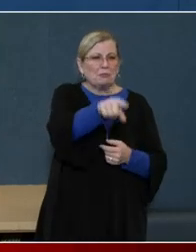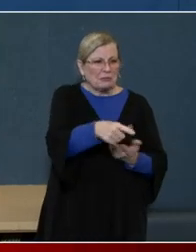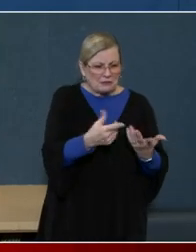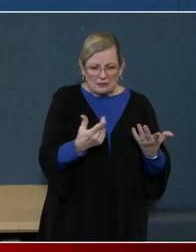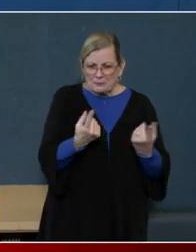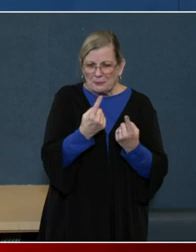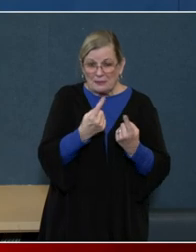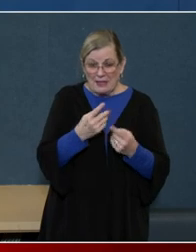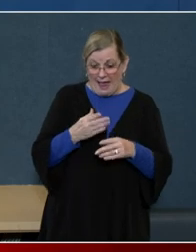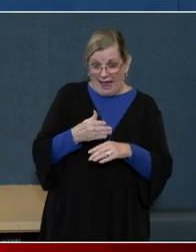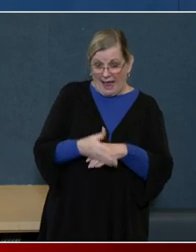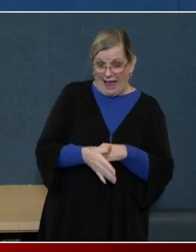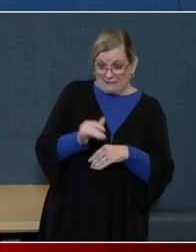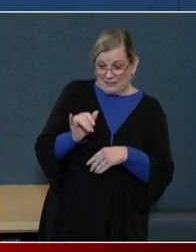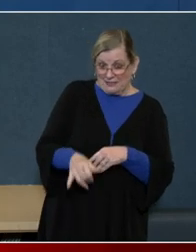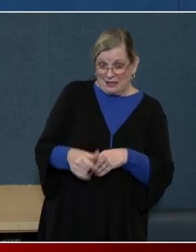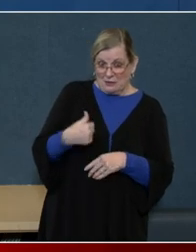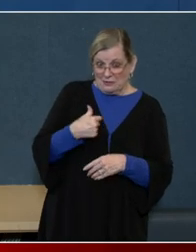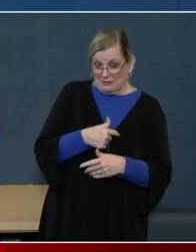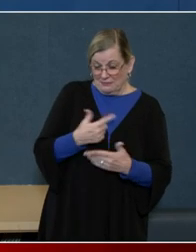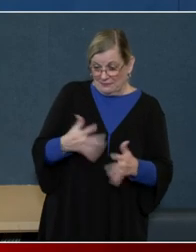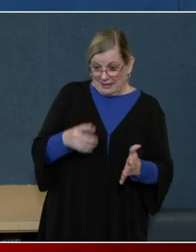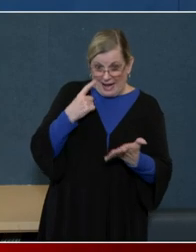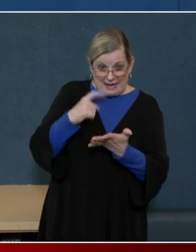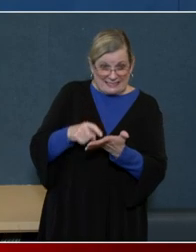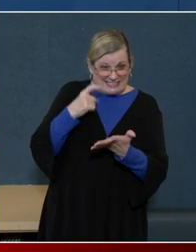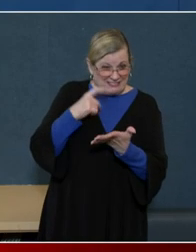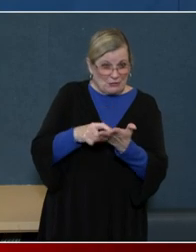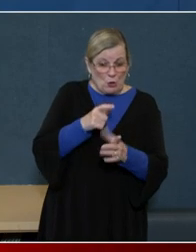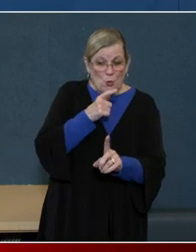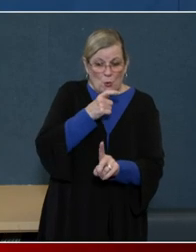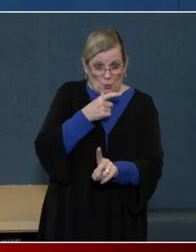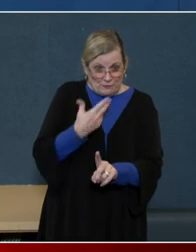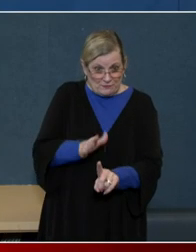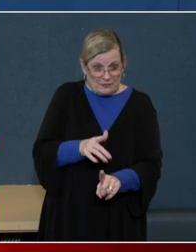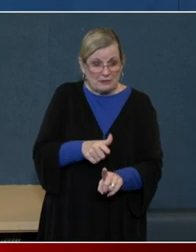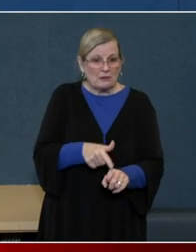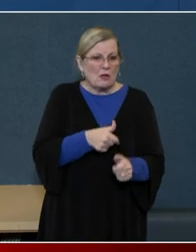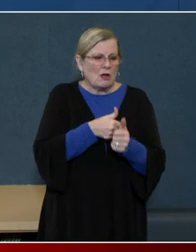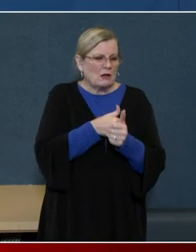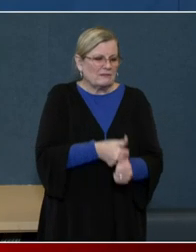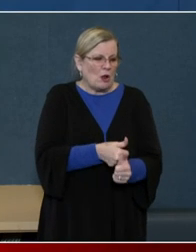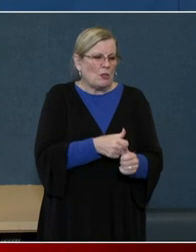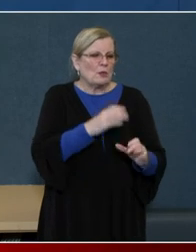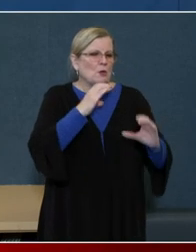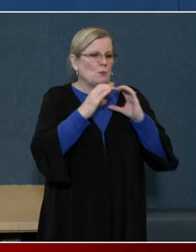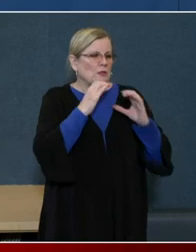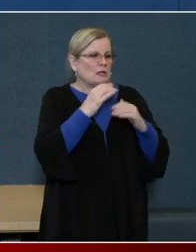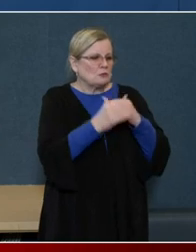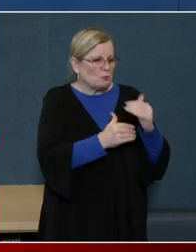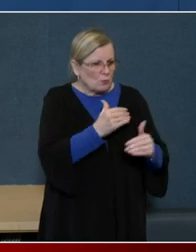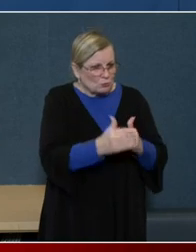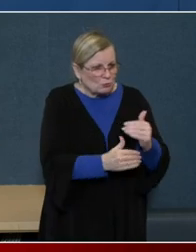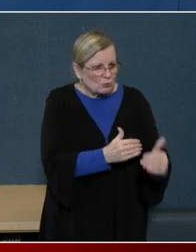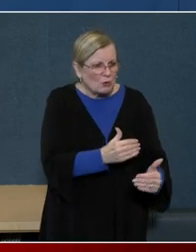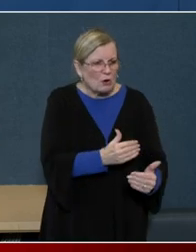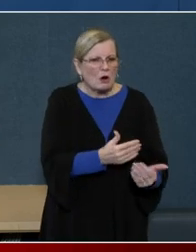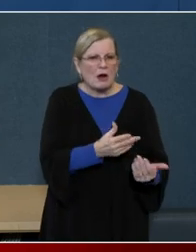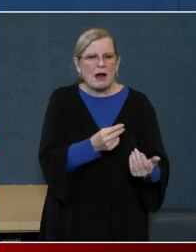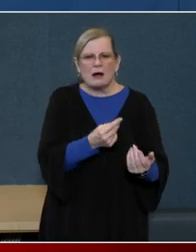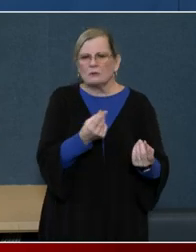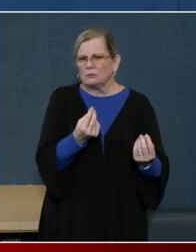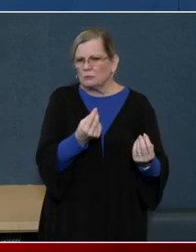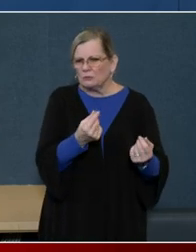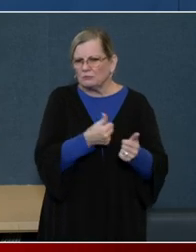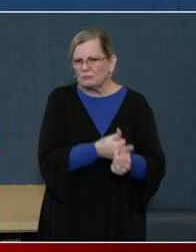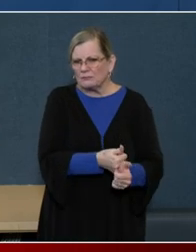will follow the protocols for communication and self-quarantine. We wanted to provide a couple examples of what